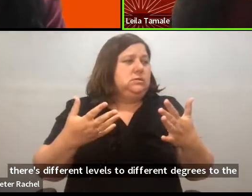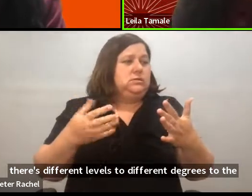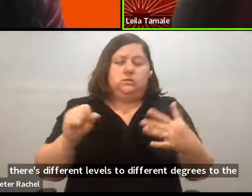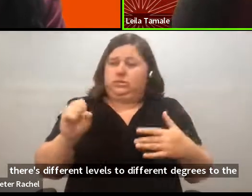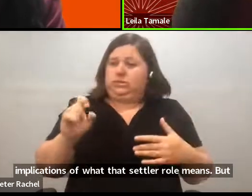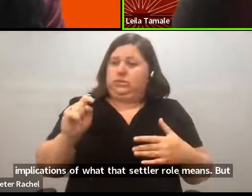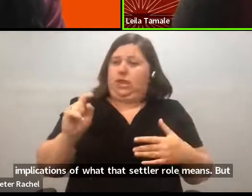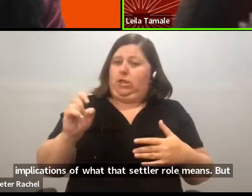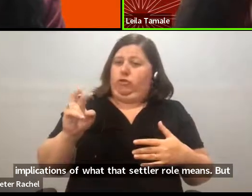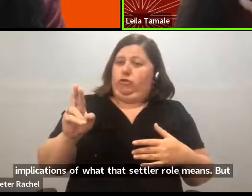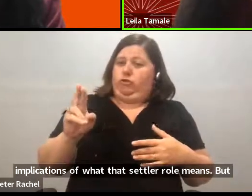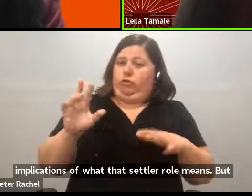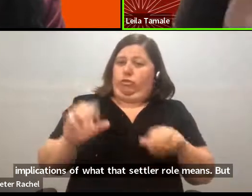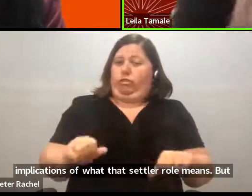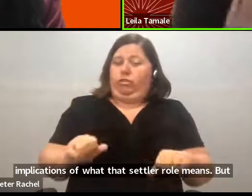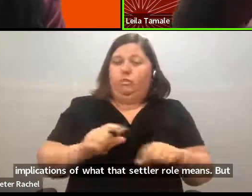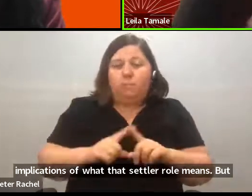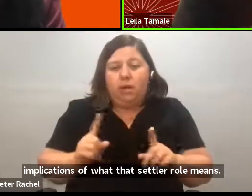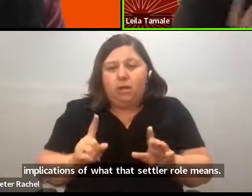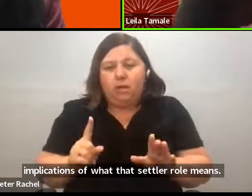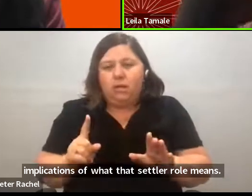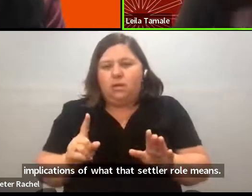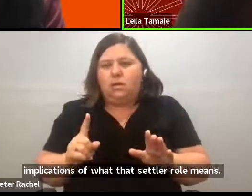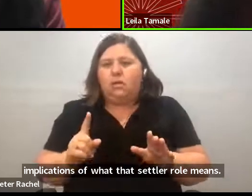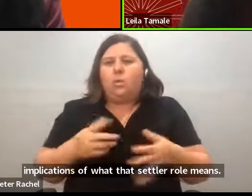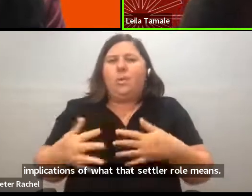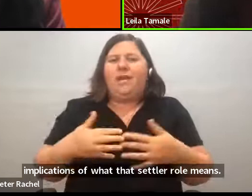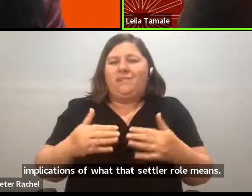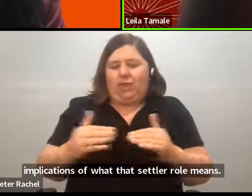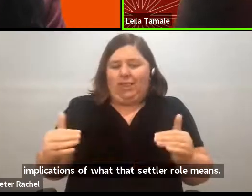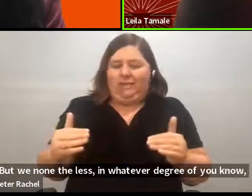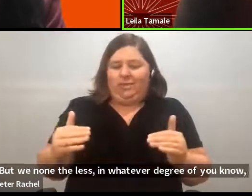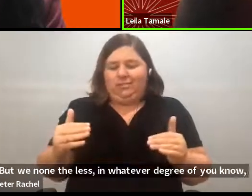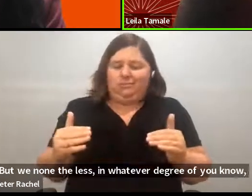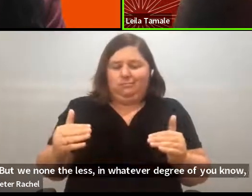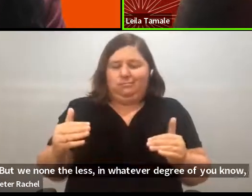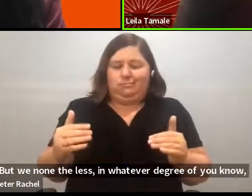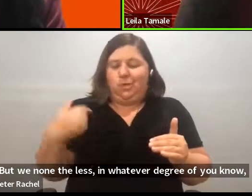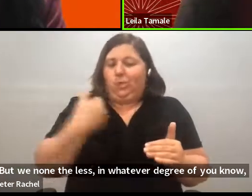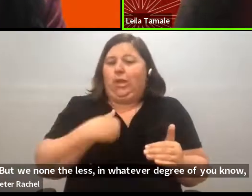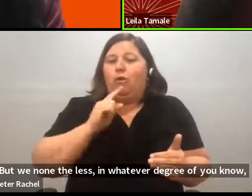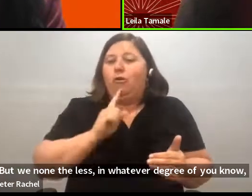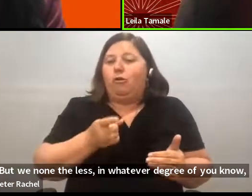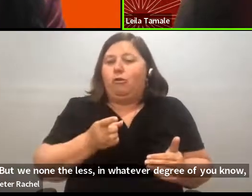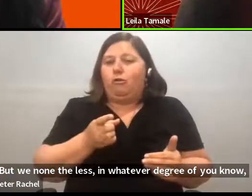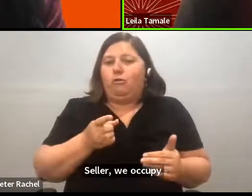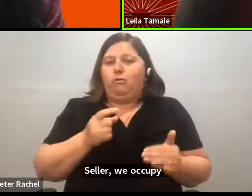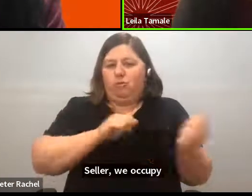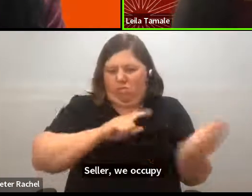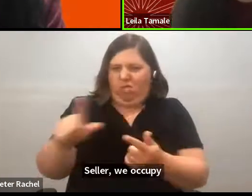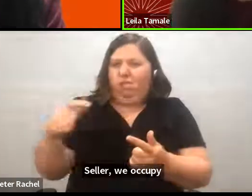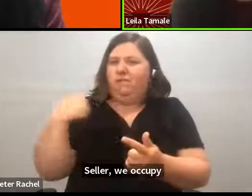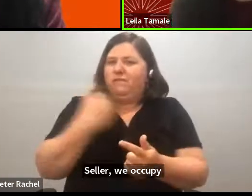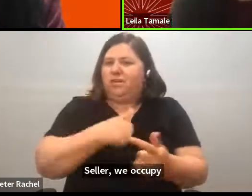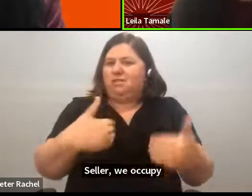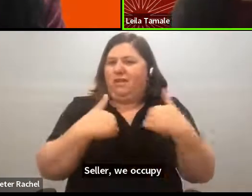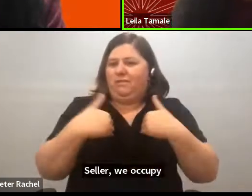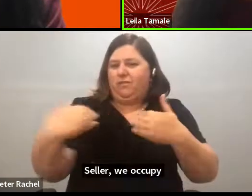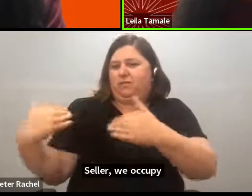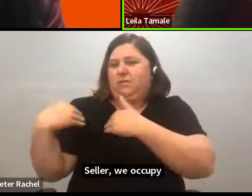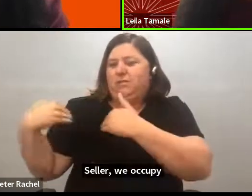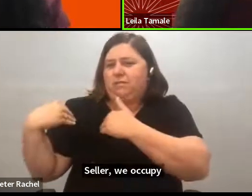we nonetheless, in whatever degree of, you know, settler we occupy, we all have a